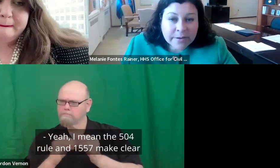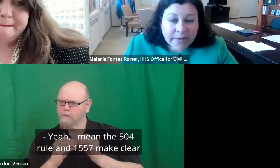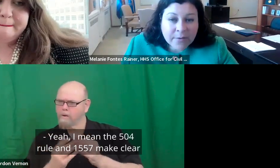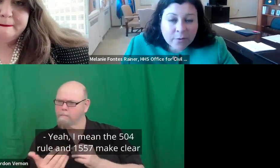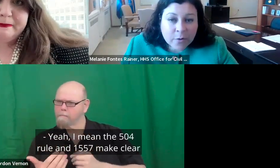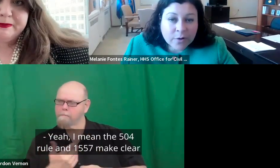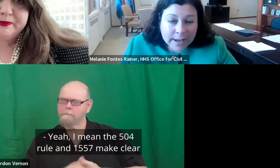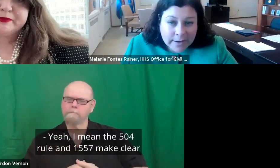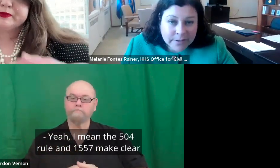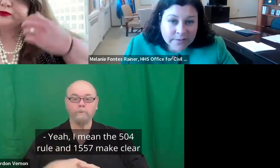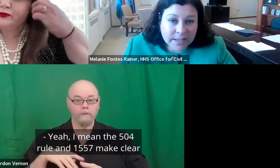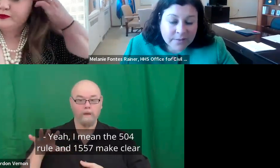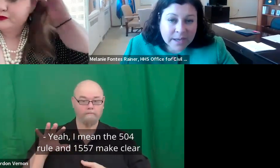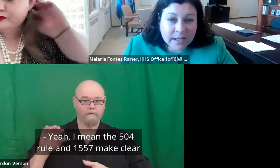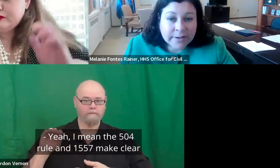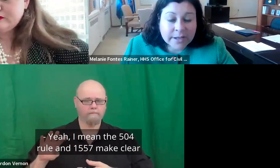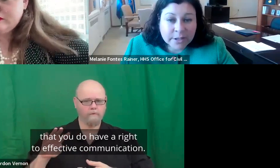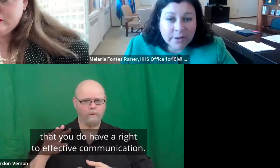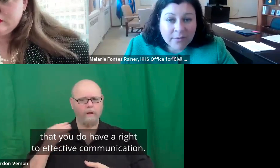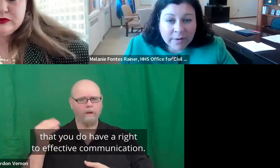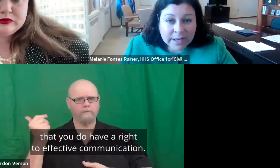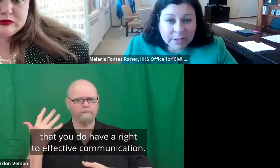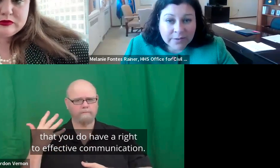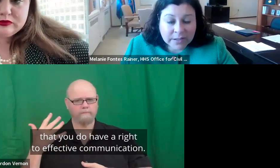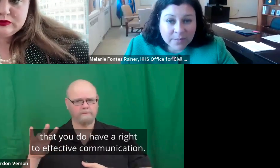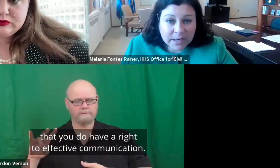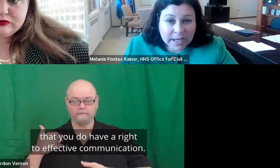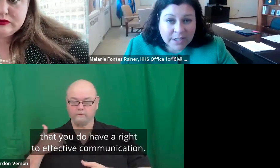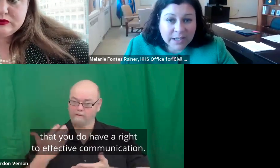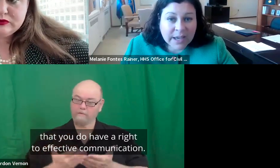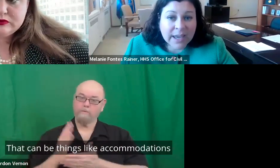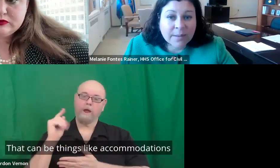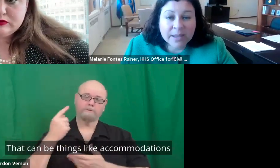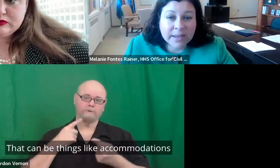Yeah, I mean, the 504 rule and 1557 make clear that you do have a right to effective